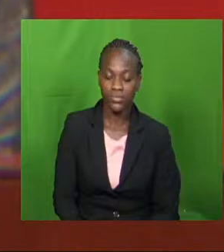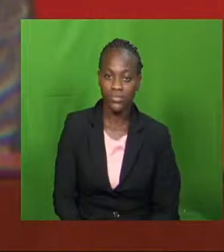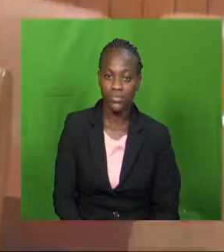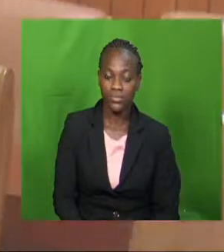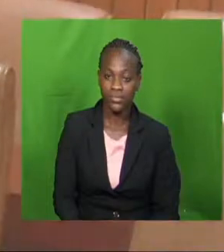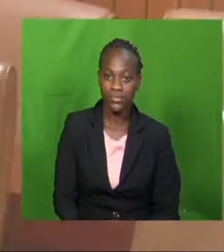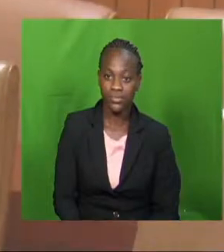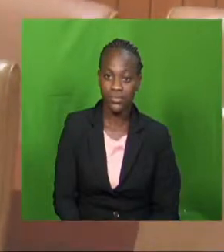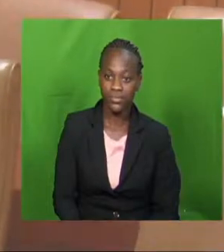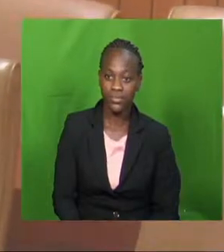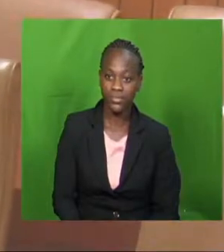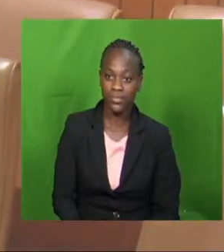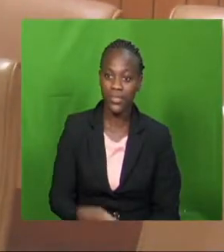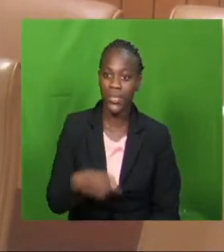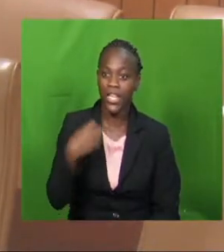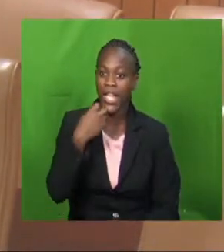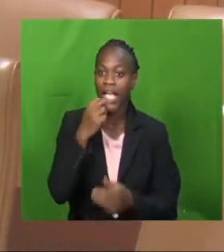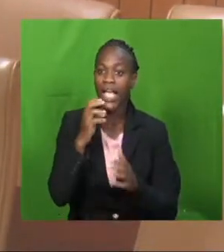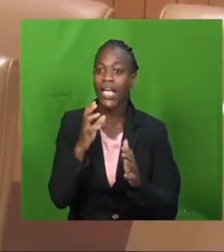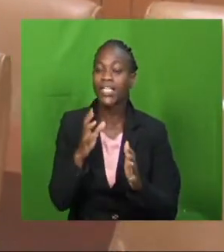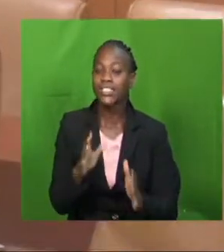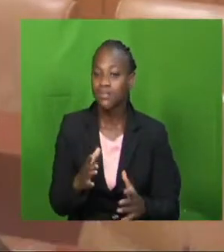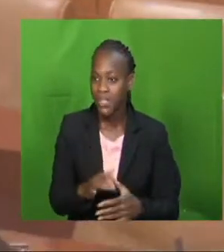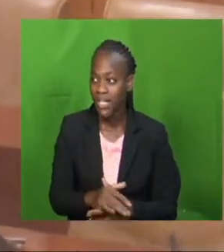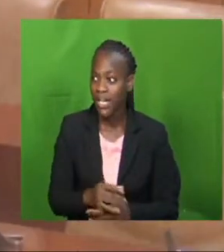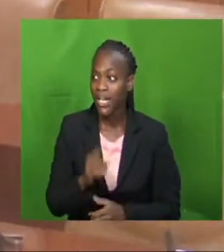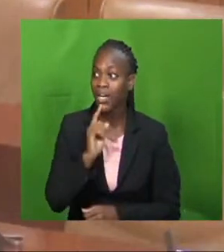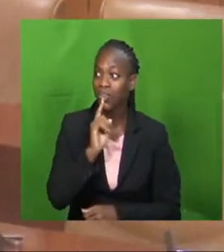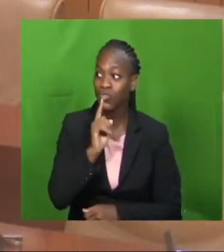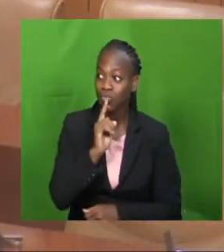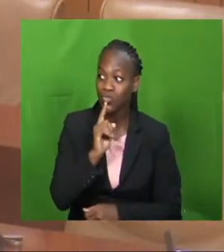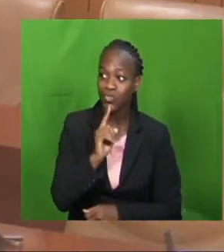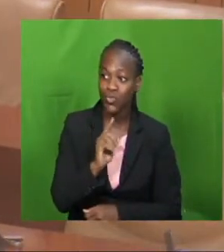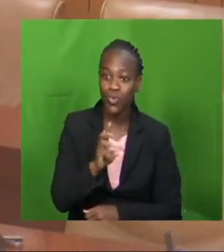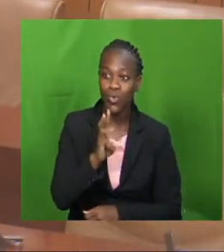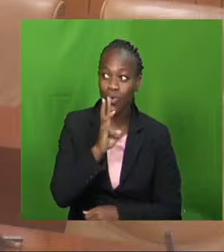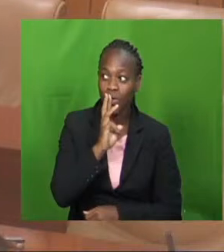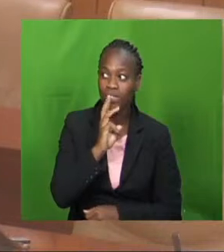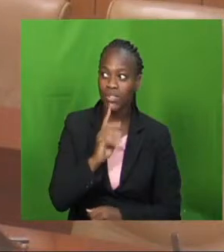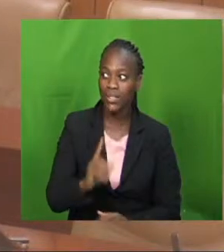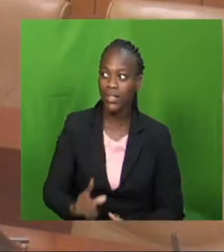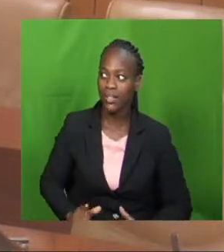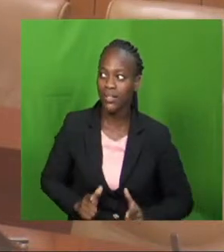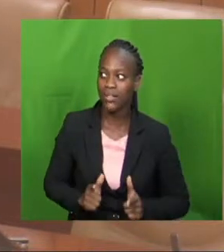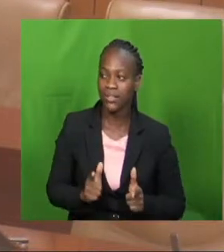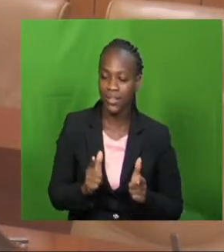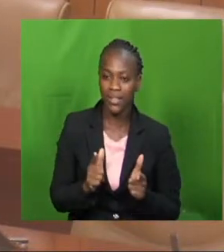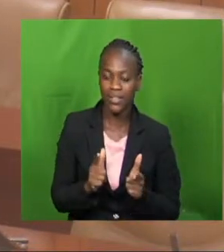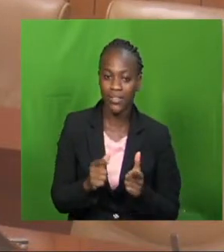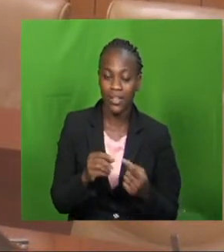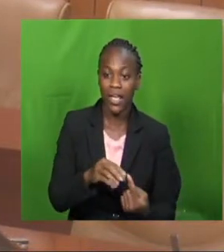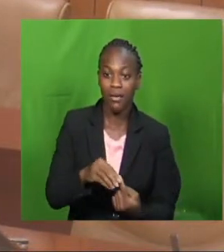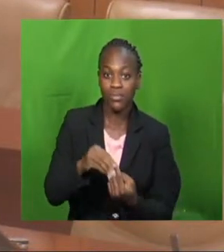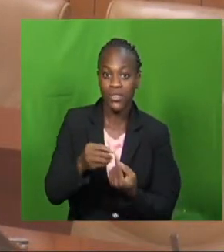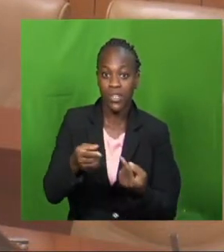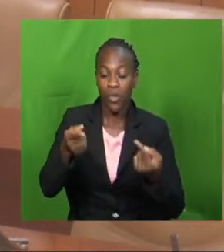Speaker, there's no doubt of the fact that water is truly life, especially when the discussion about